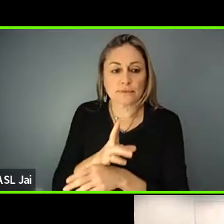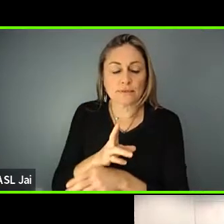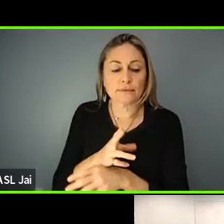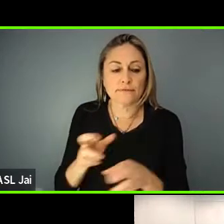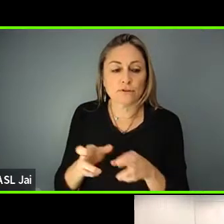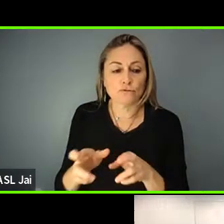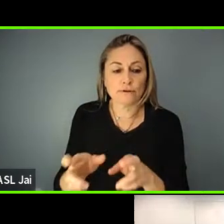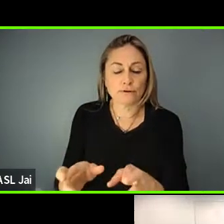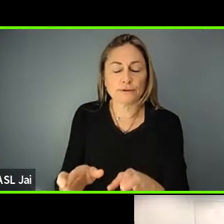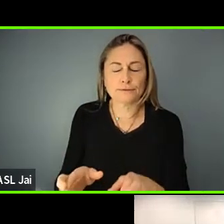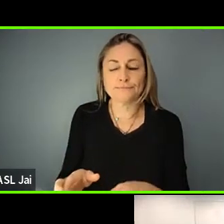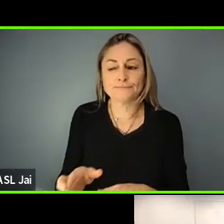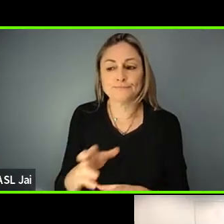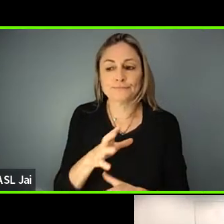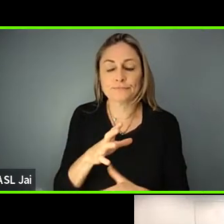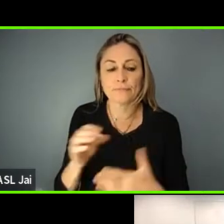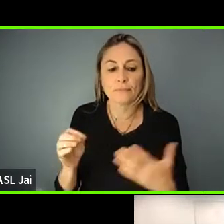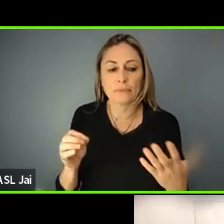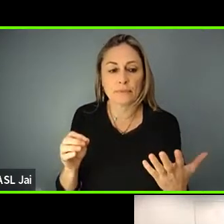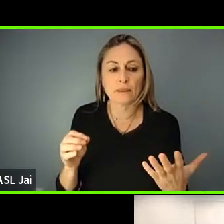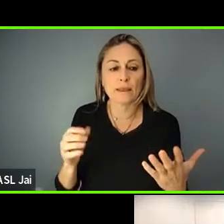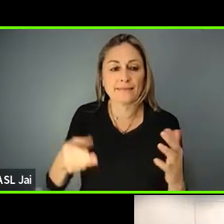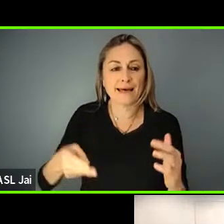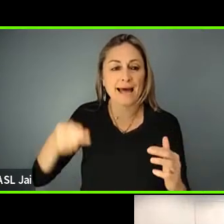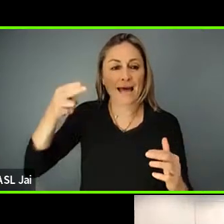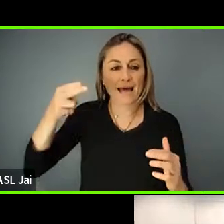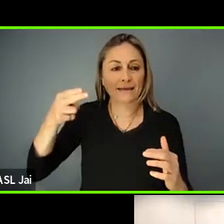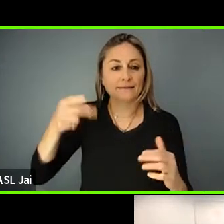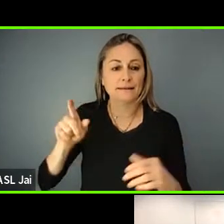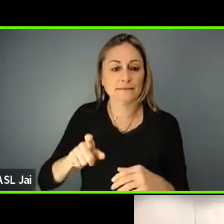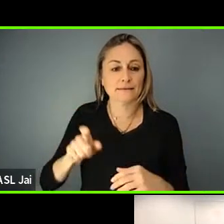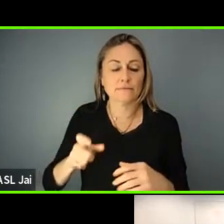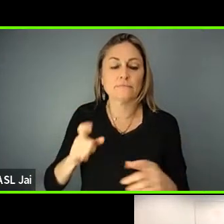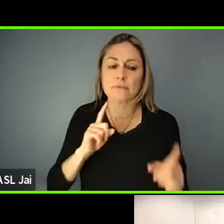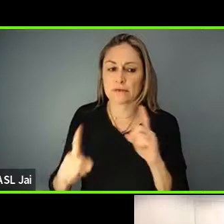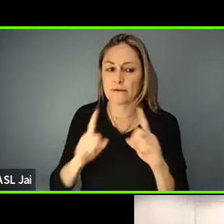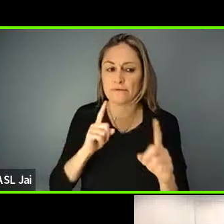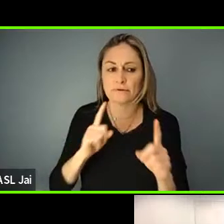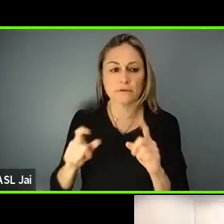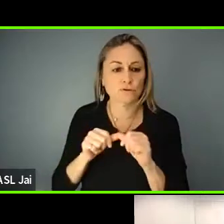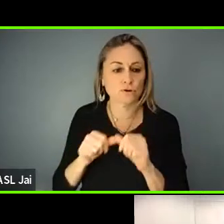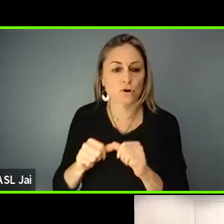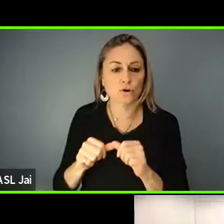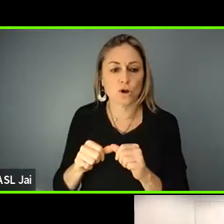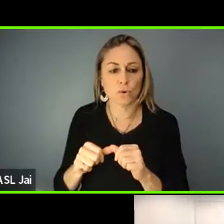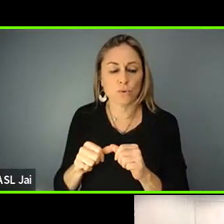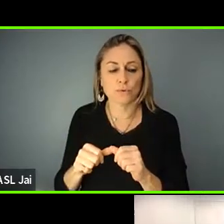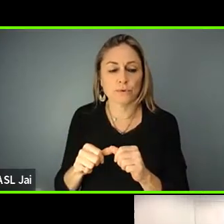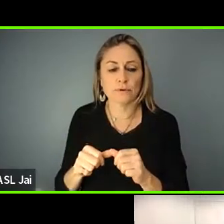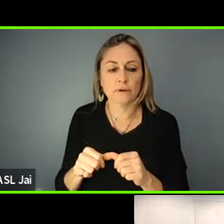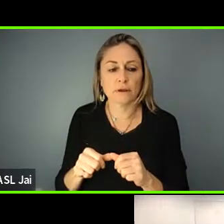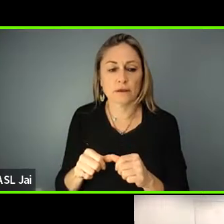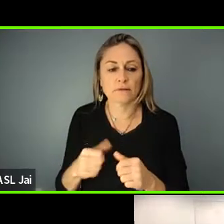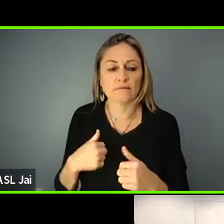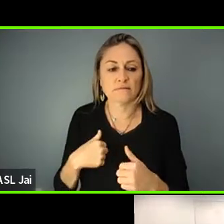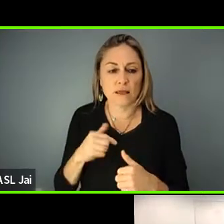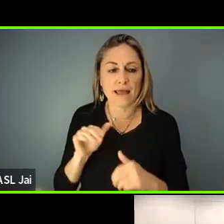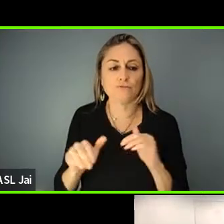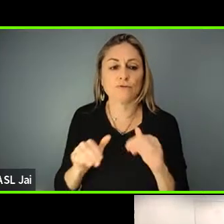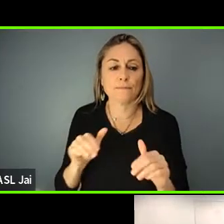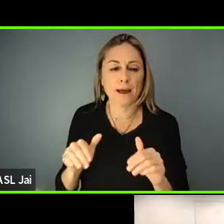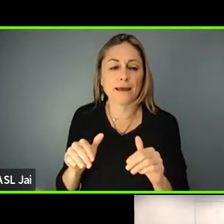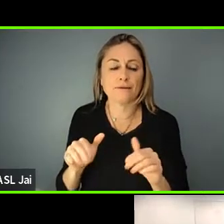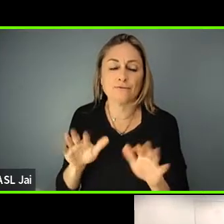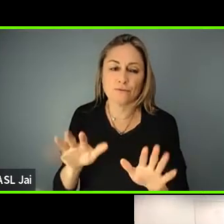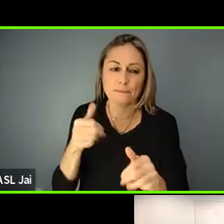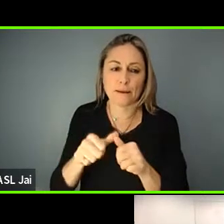river and the height that is necessary. So those conversations are ongoing. And I would remind folks that